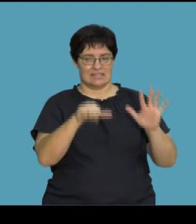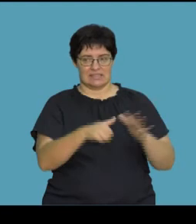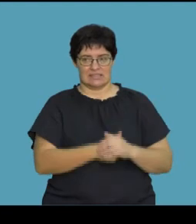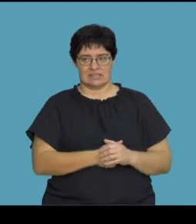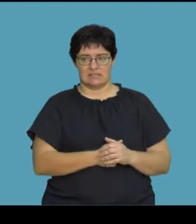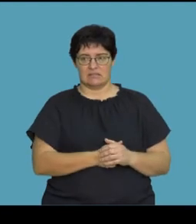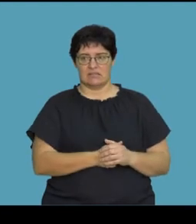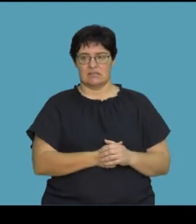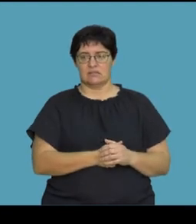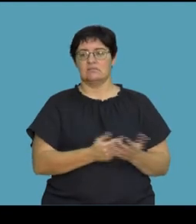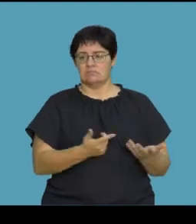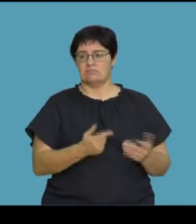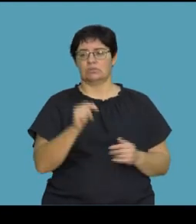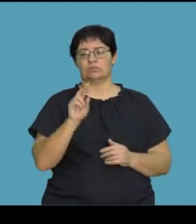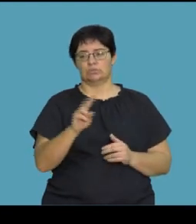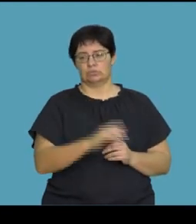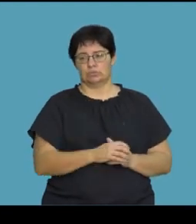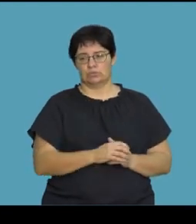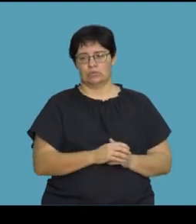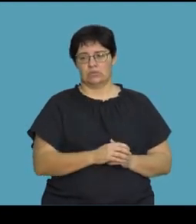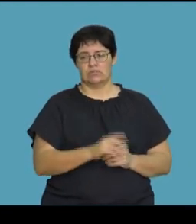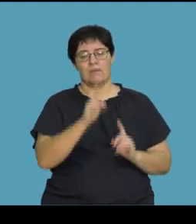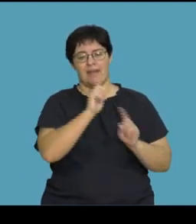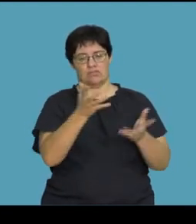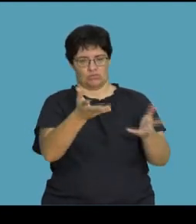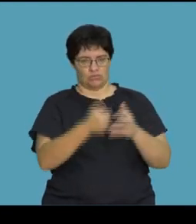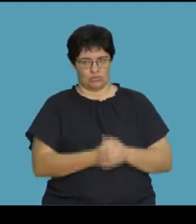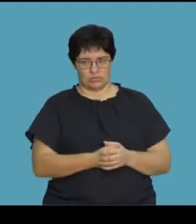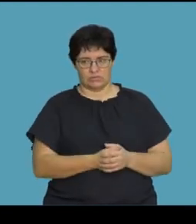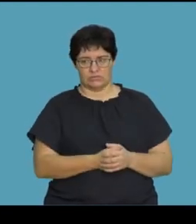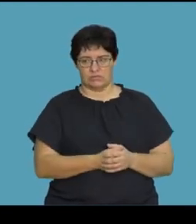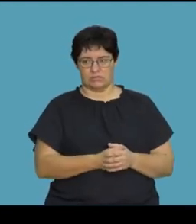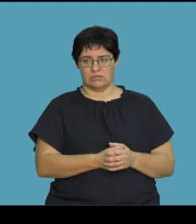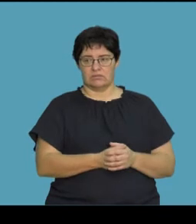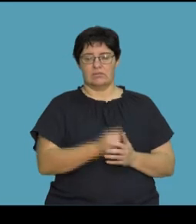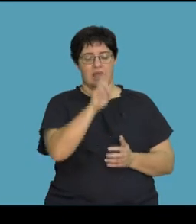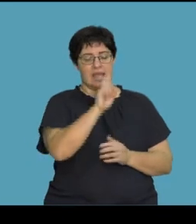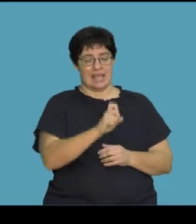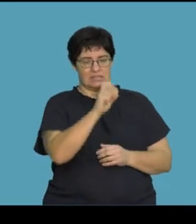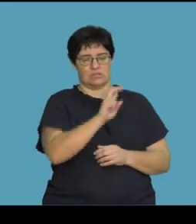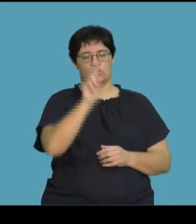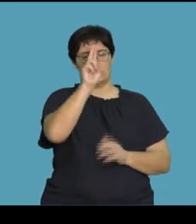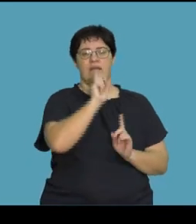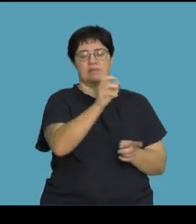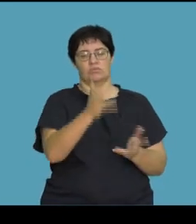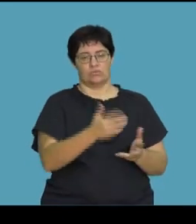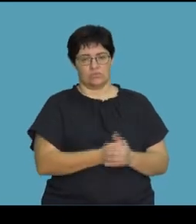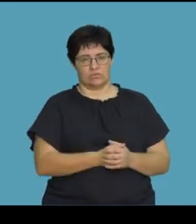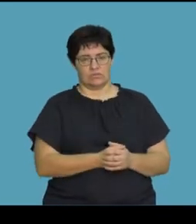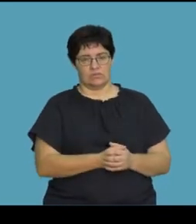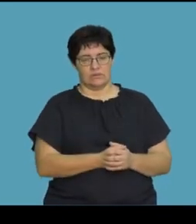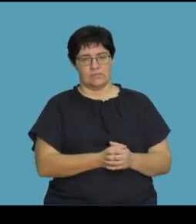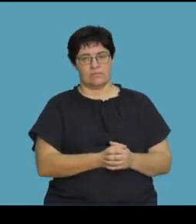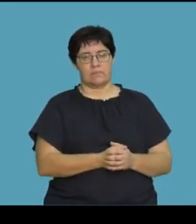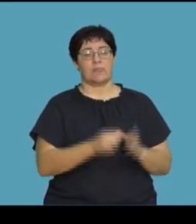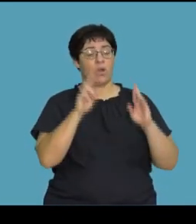just be 2. And then that will just be my answer there, x squared. That will be the answer, right? So I